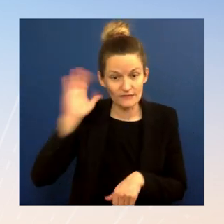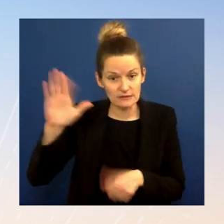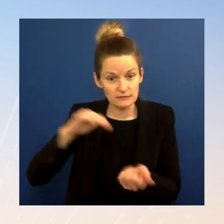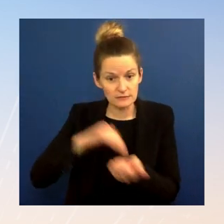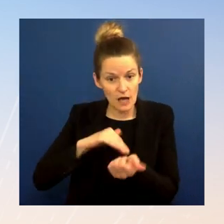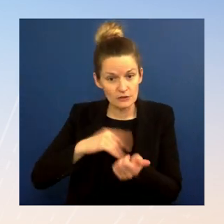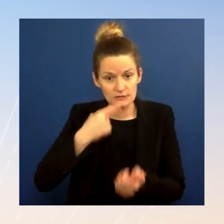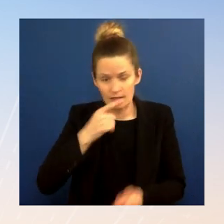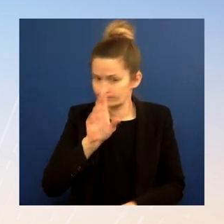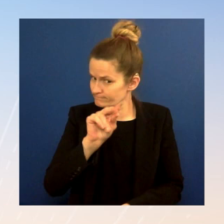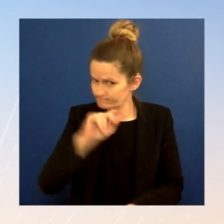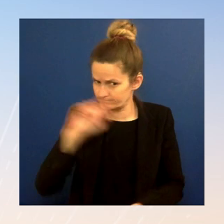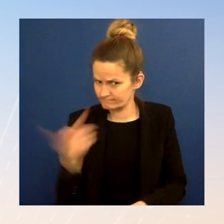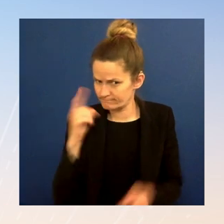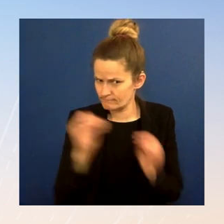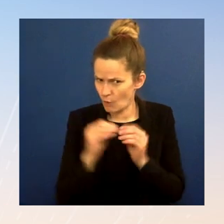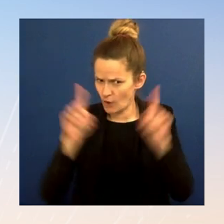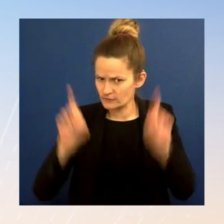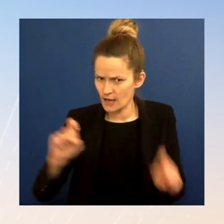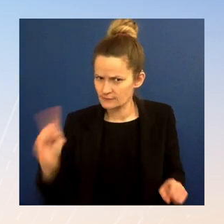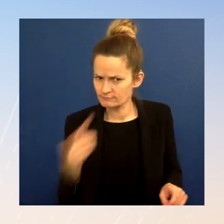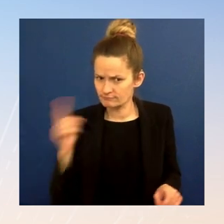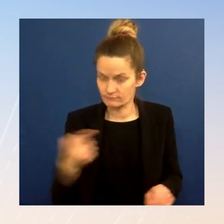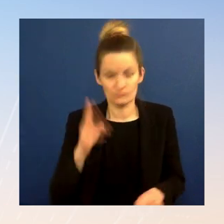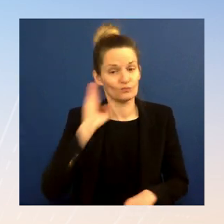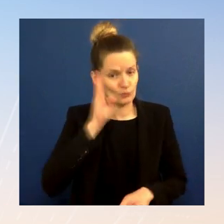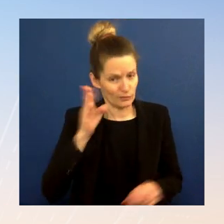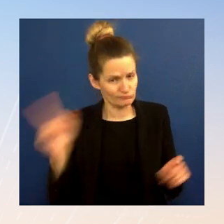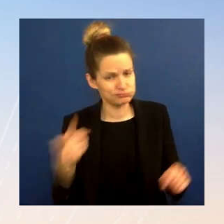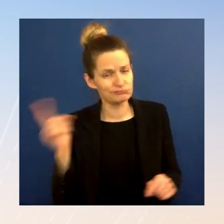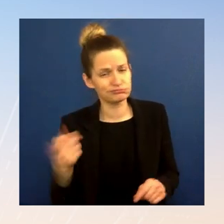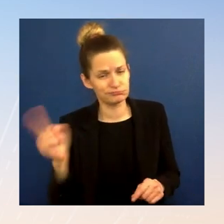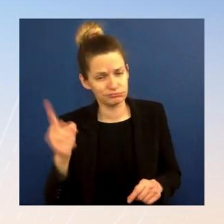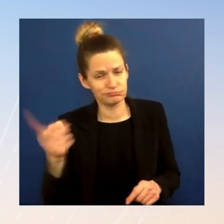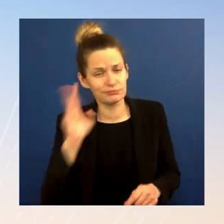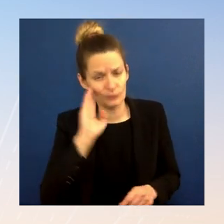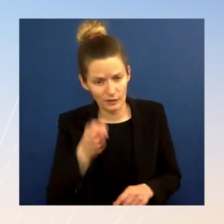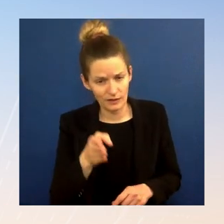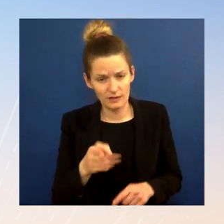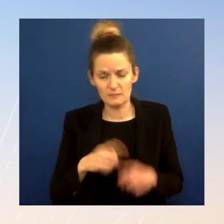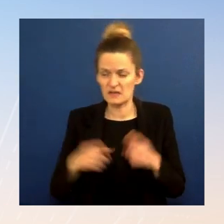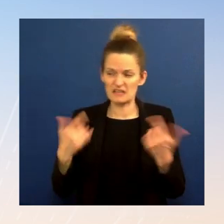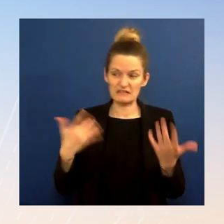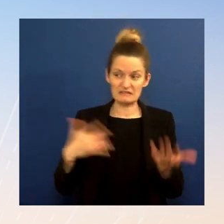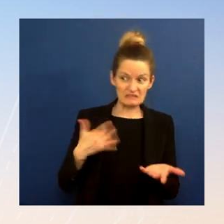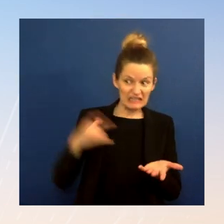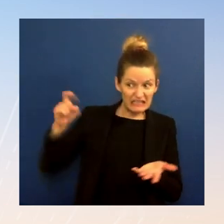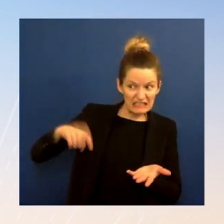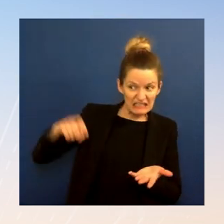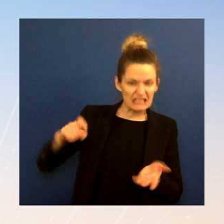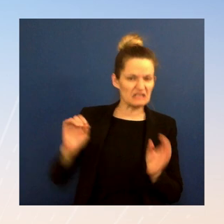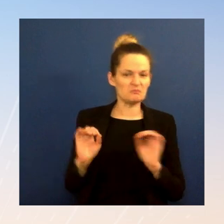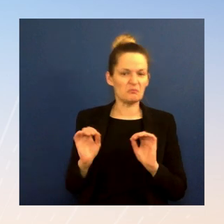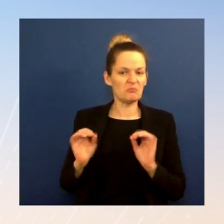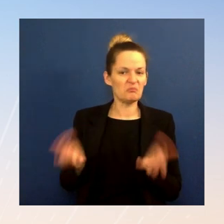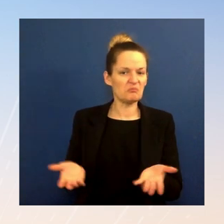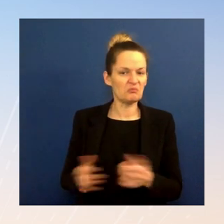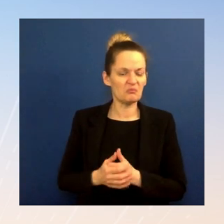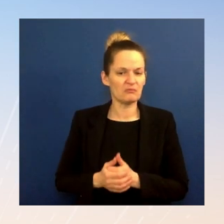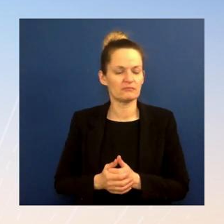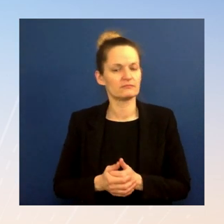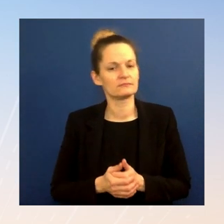not feel that that is necessary at this point in time based on these recent contacts. I wanted to ask about oil and